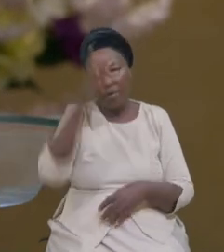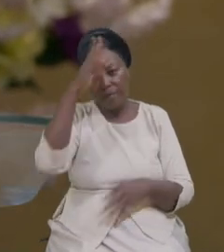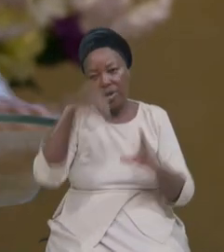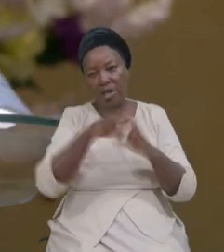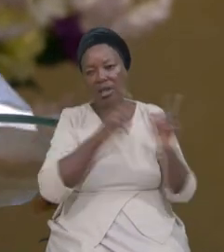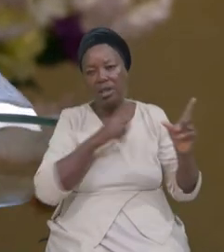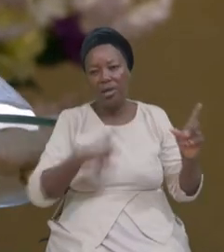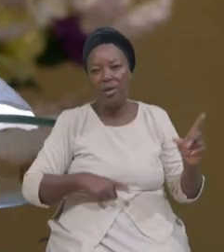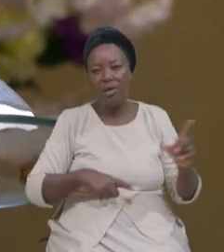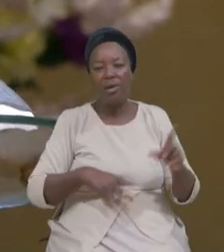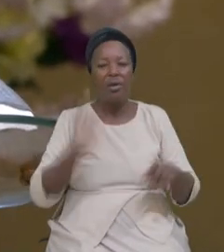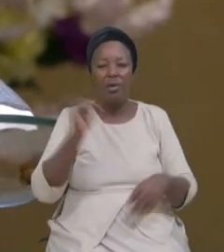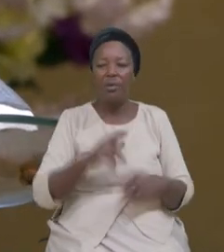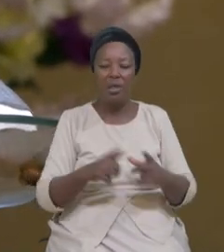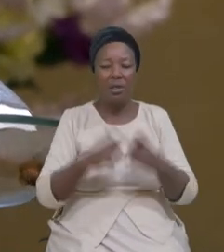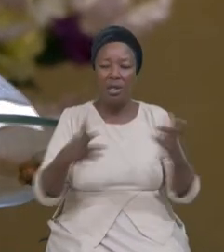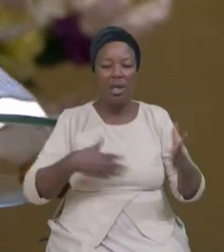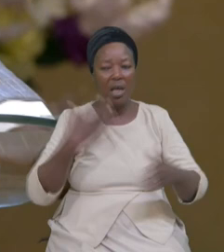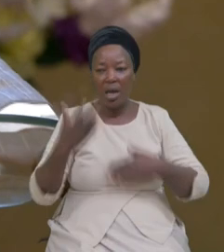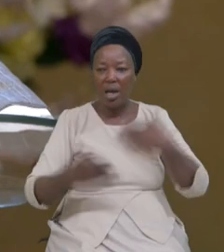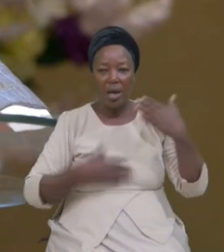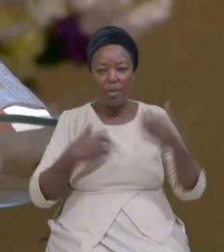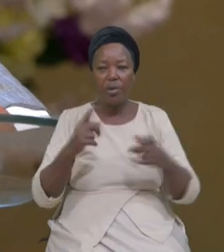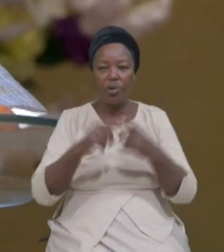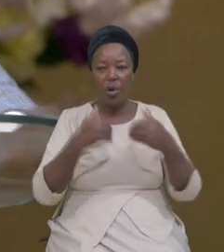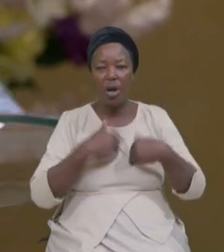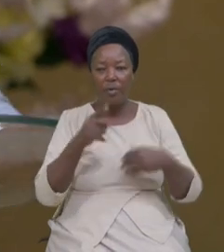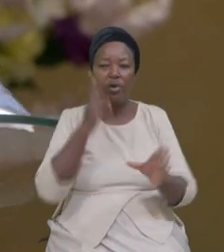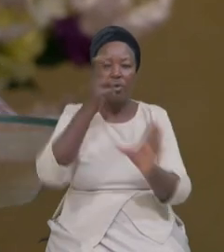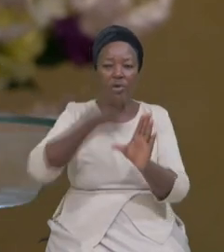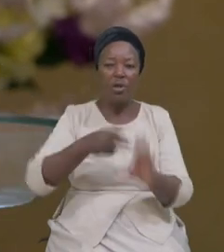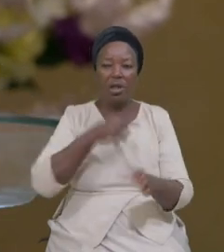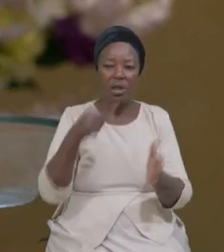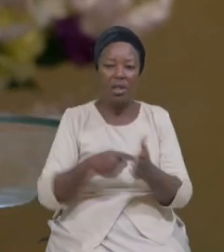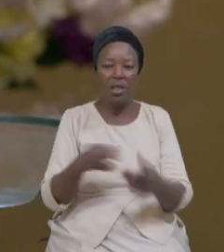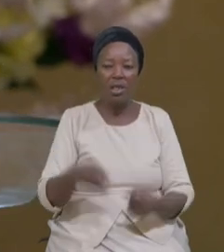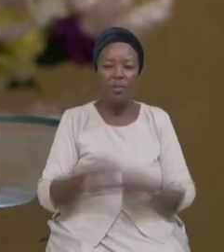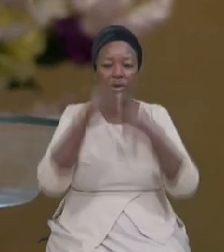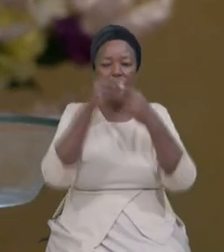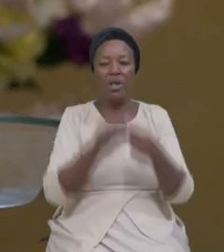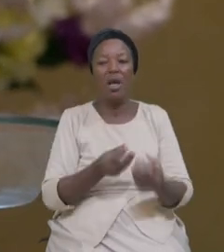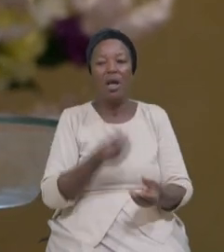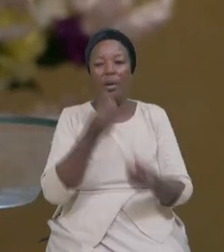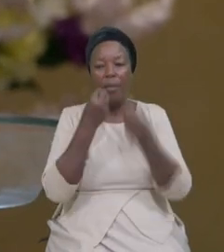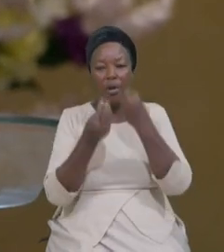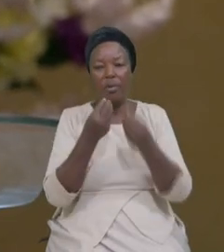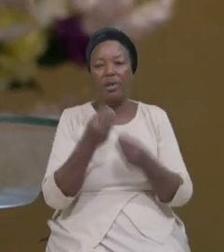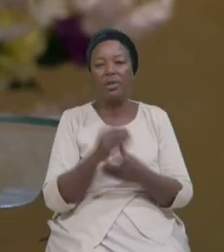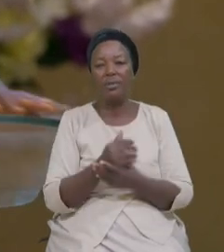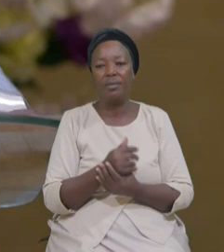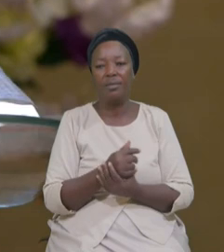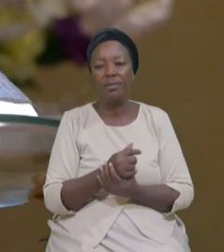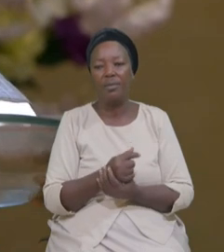will be highly delighted to have you join this special banquet.